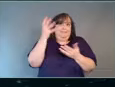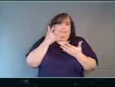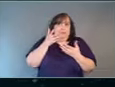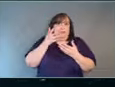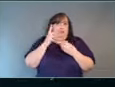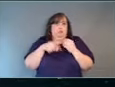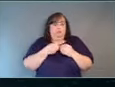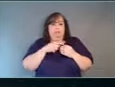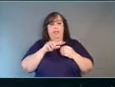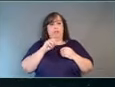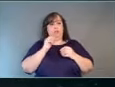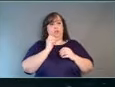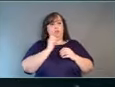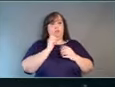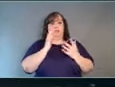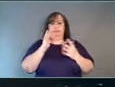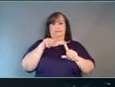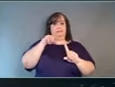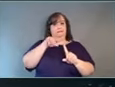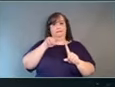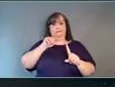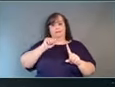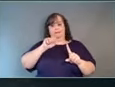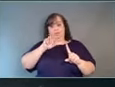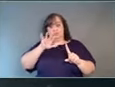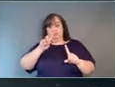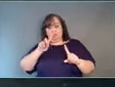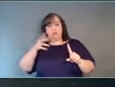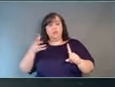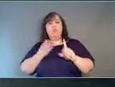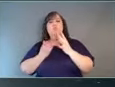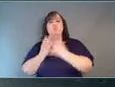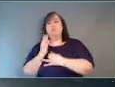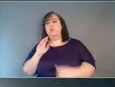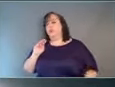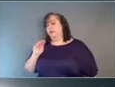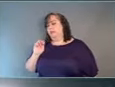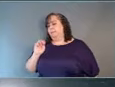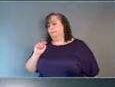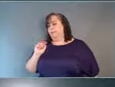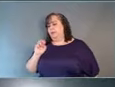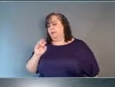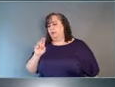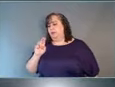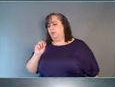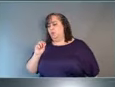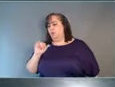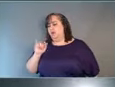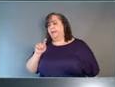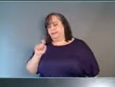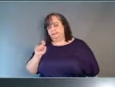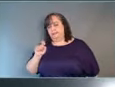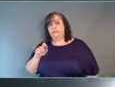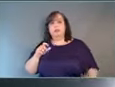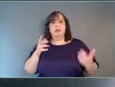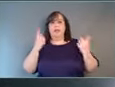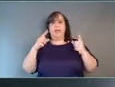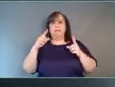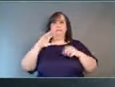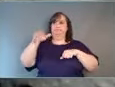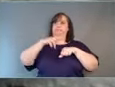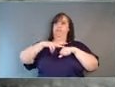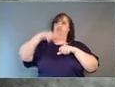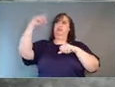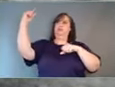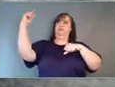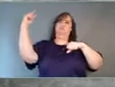that we get delivered to Earth through just natural impacts every year. And so we have